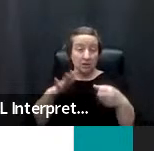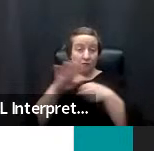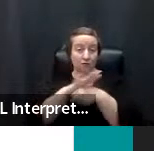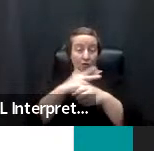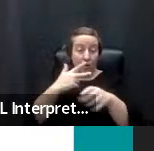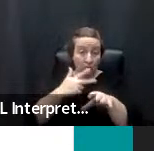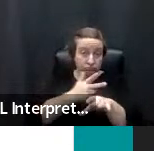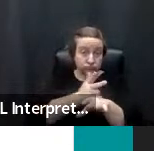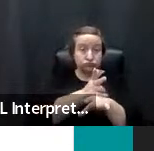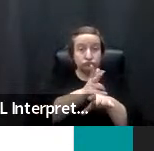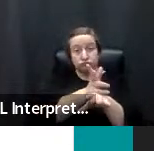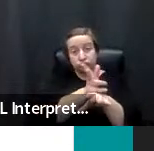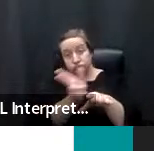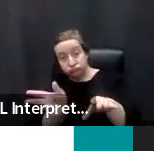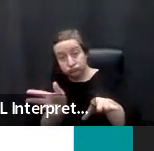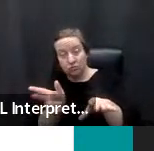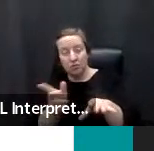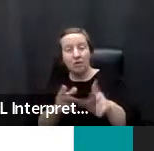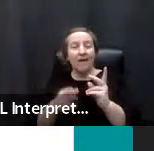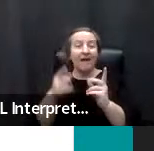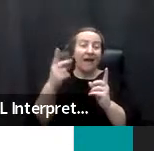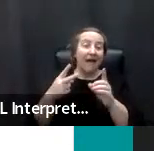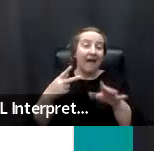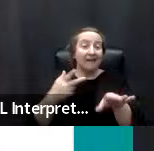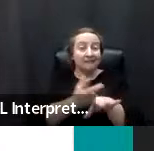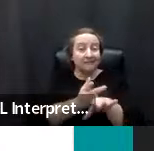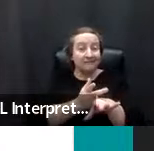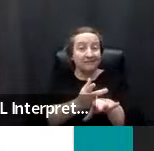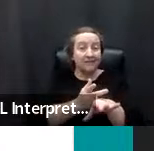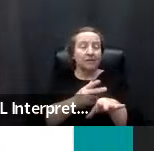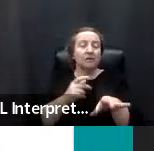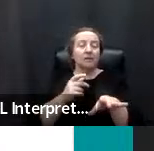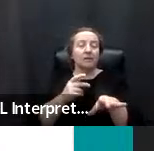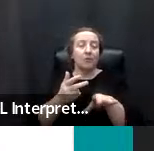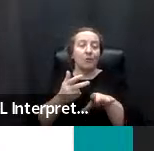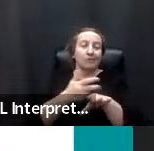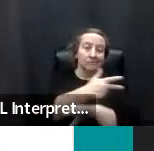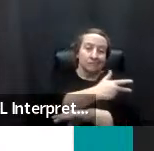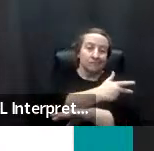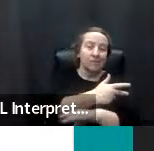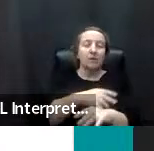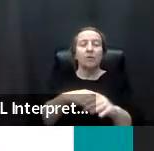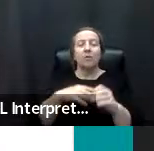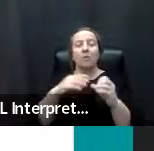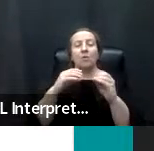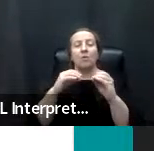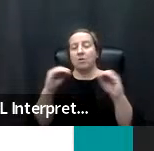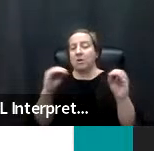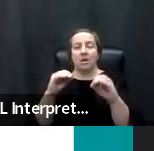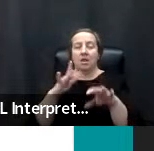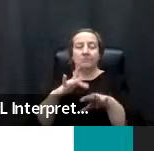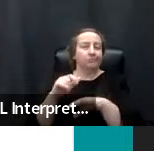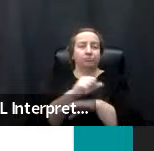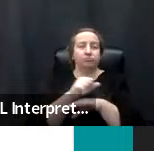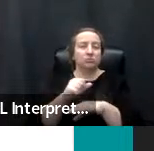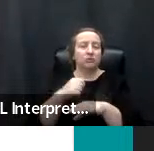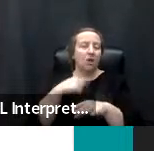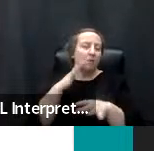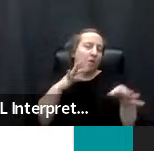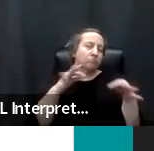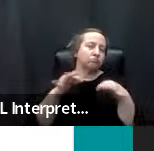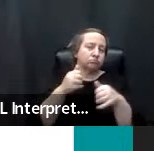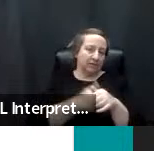options, half or partial interchange options, and a no interchange option. And so I will walk through each of